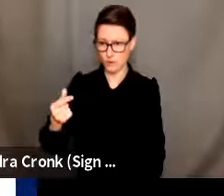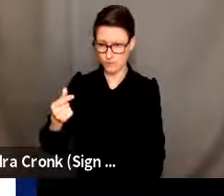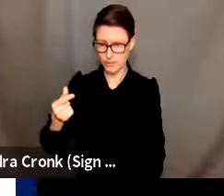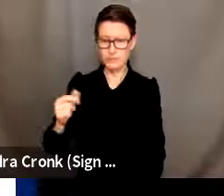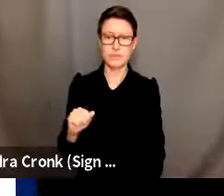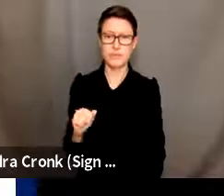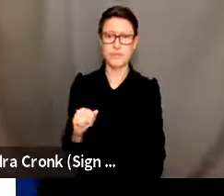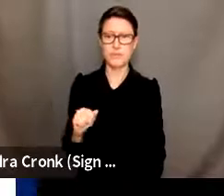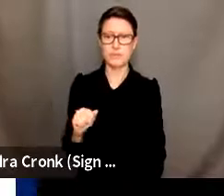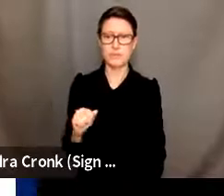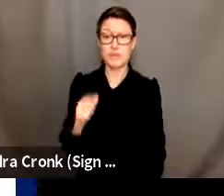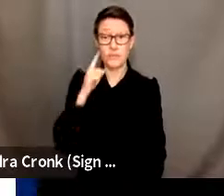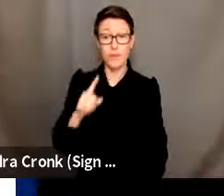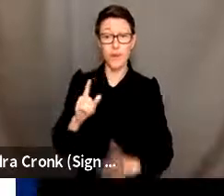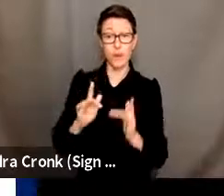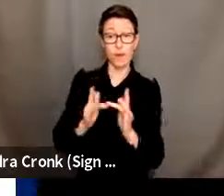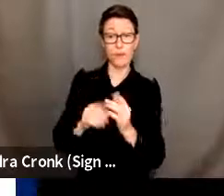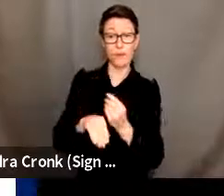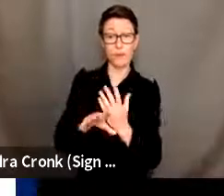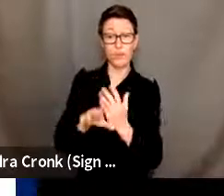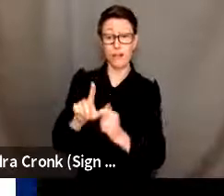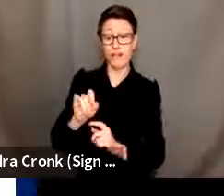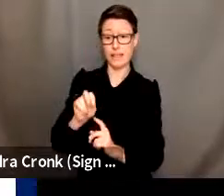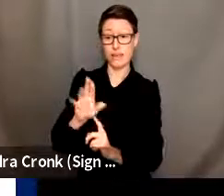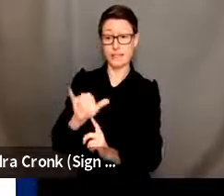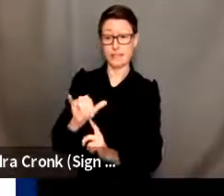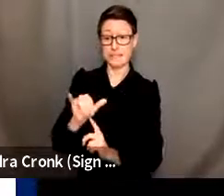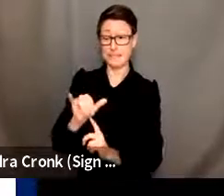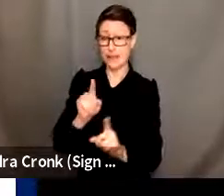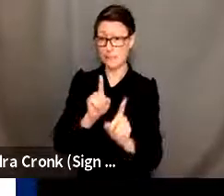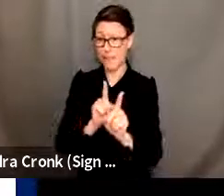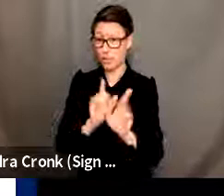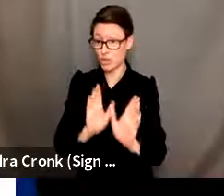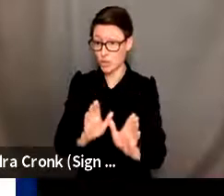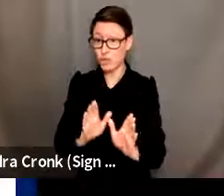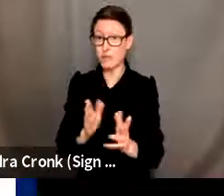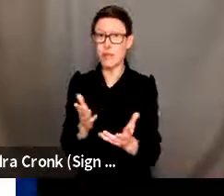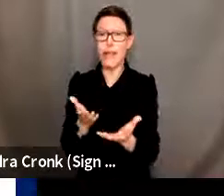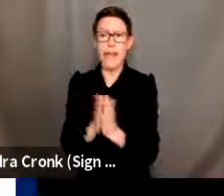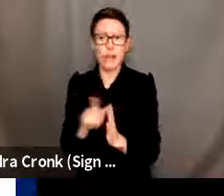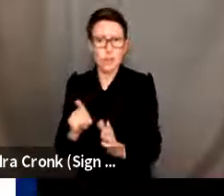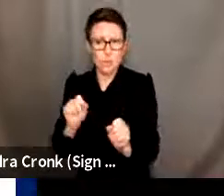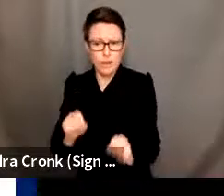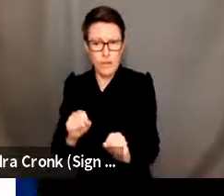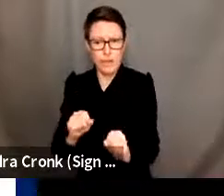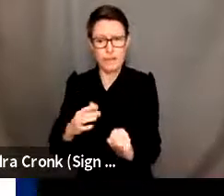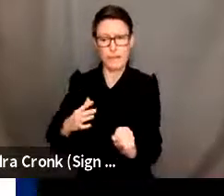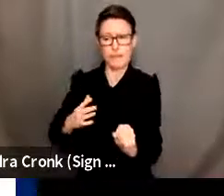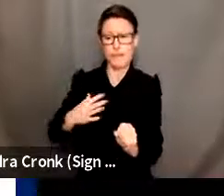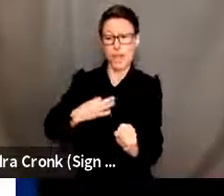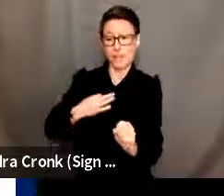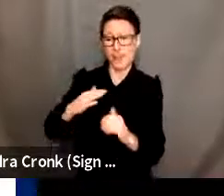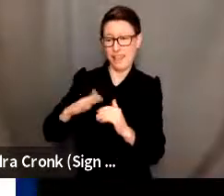literacy mentors, we do ask that volunteers are able to meet twice a week with a student for 30 minutes. It is